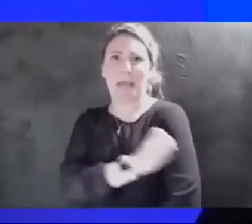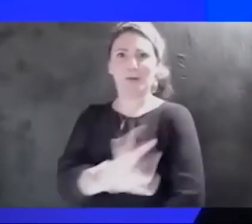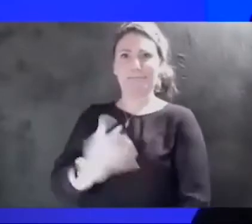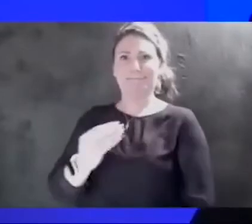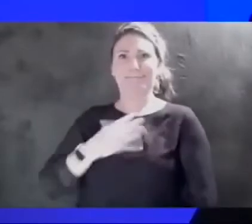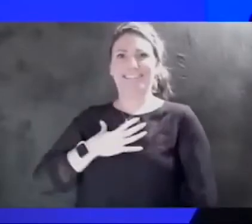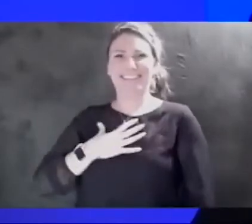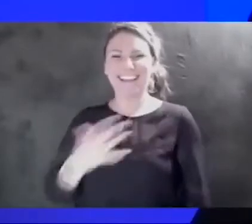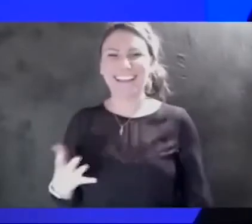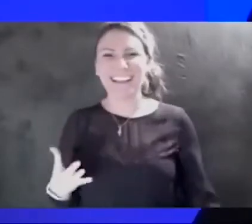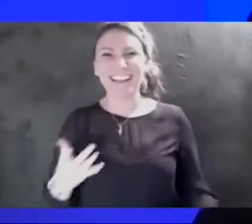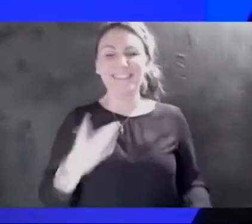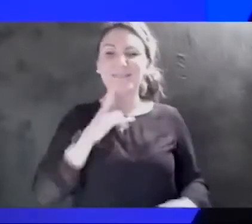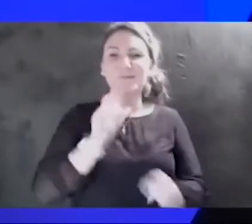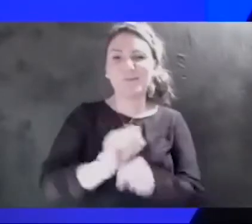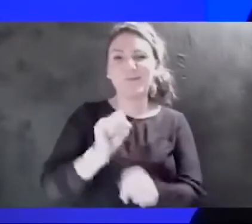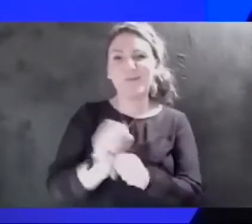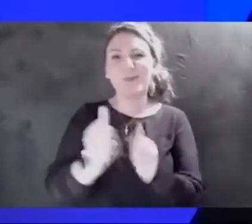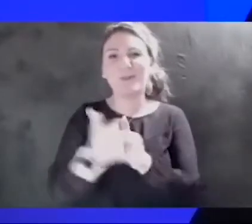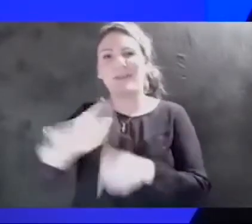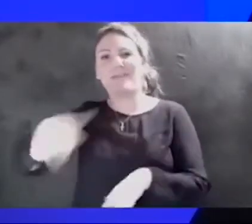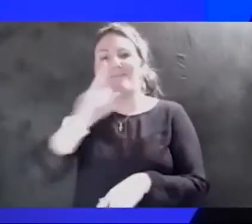them has been a tremendous